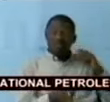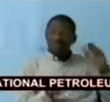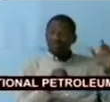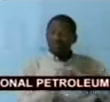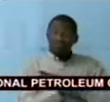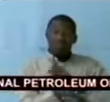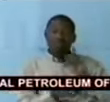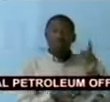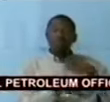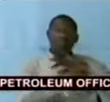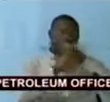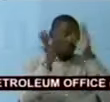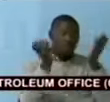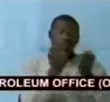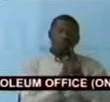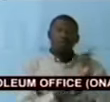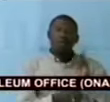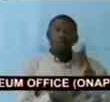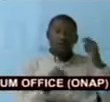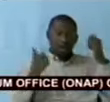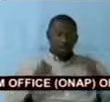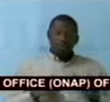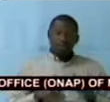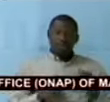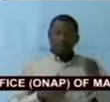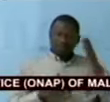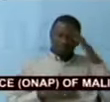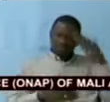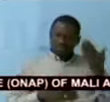wonder how such can be delegated to somebody else.